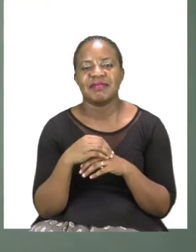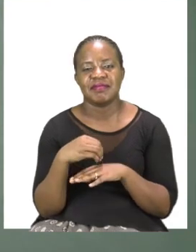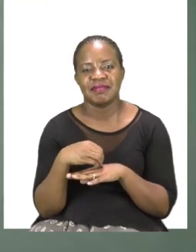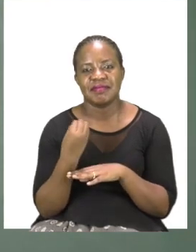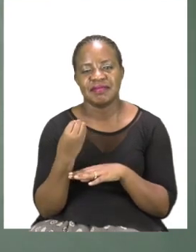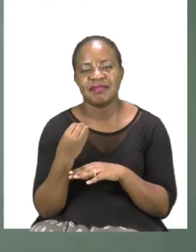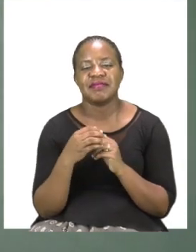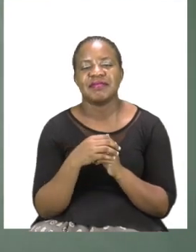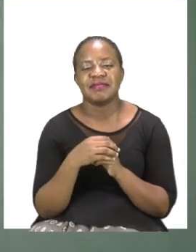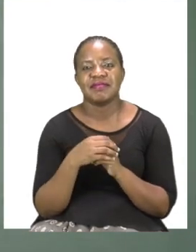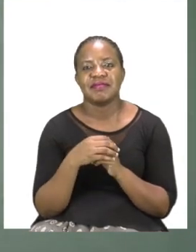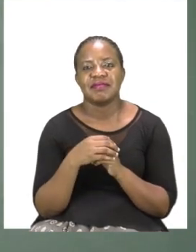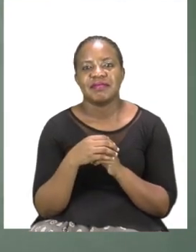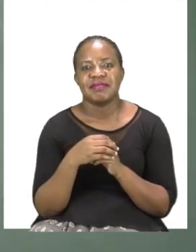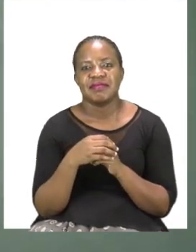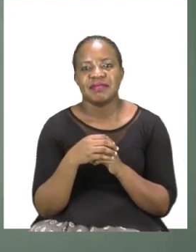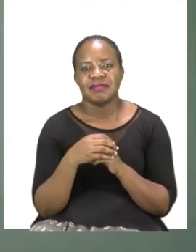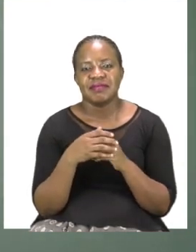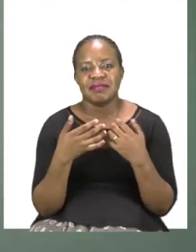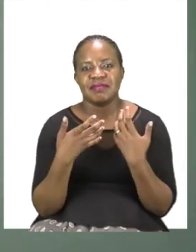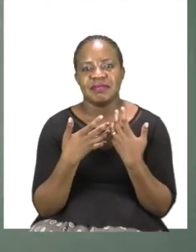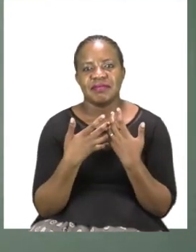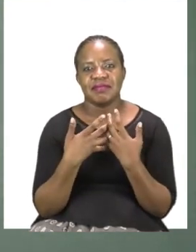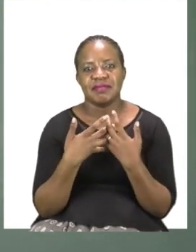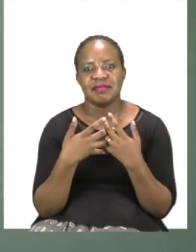And then from Saturday, we have